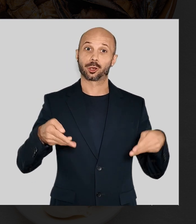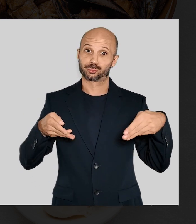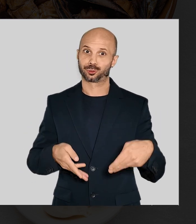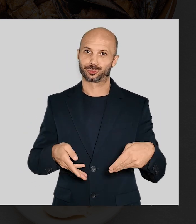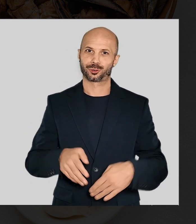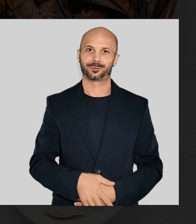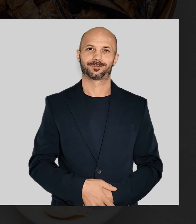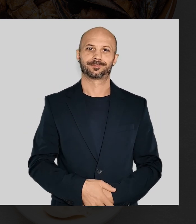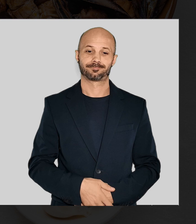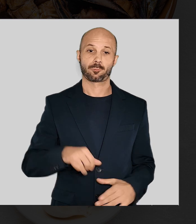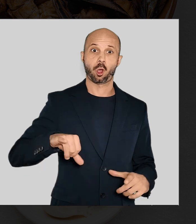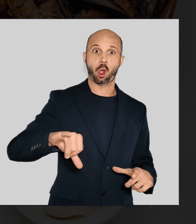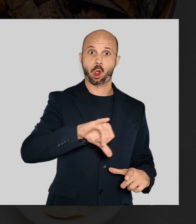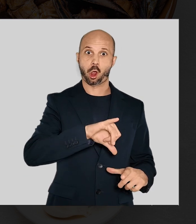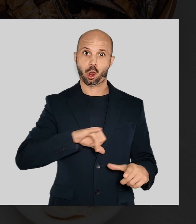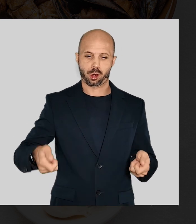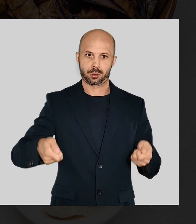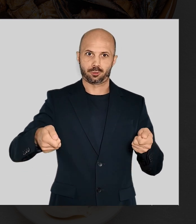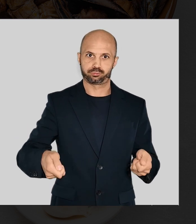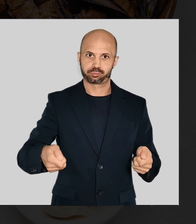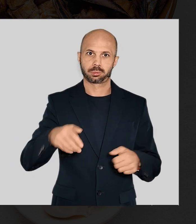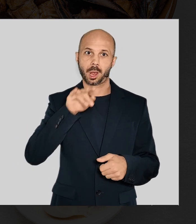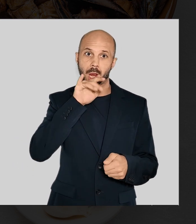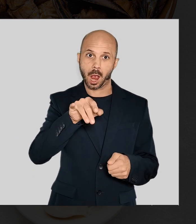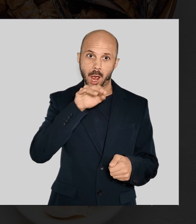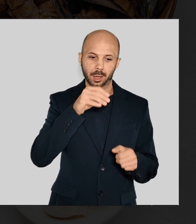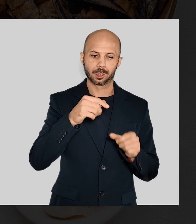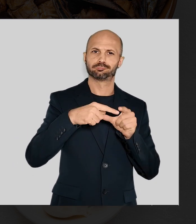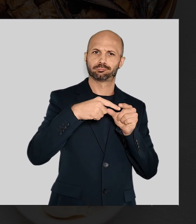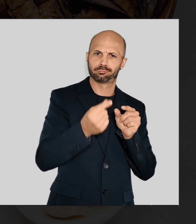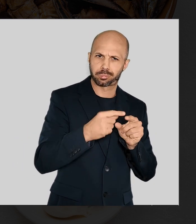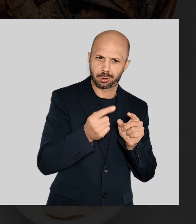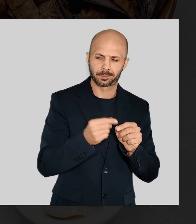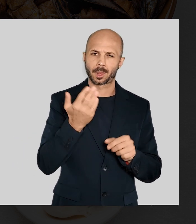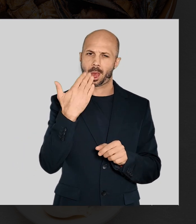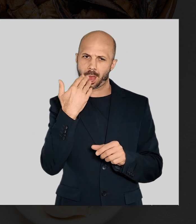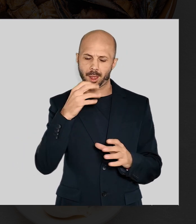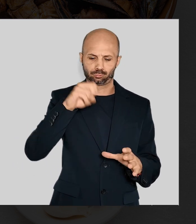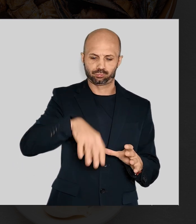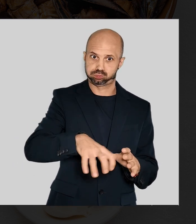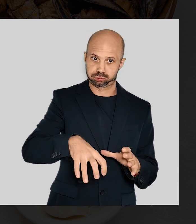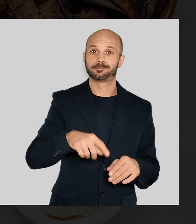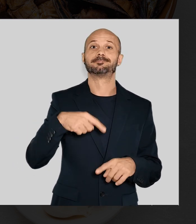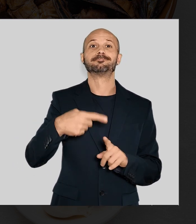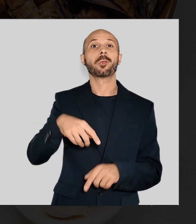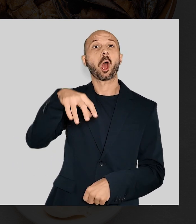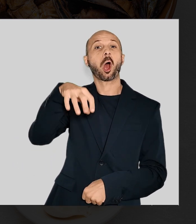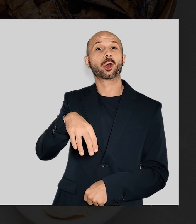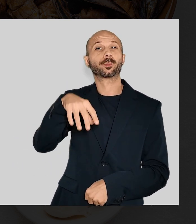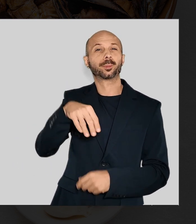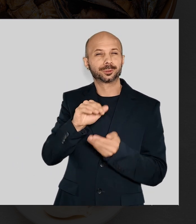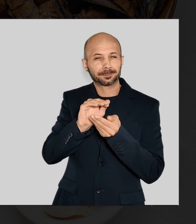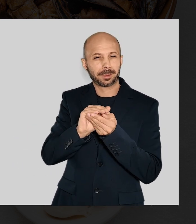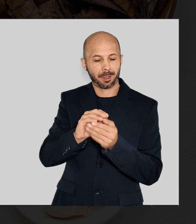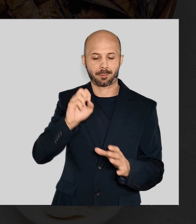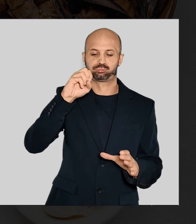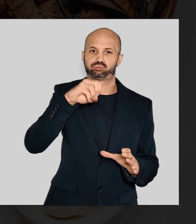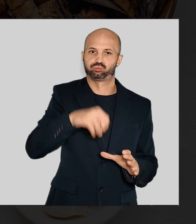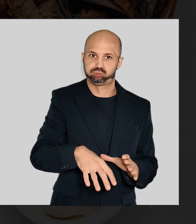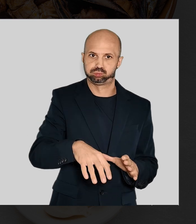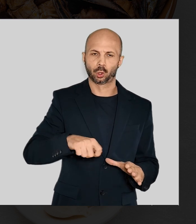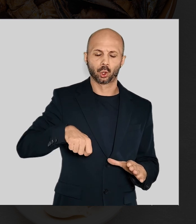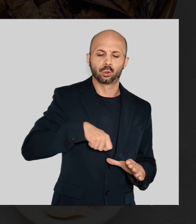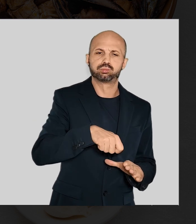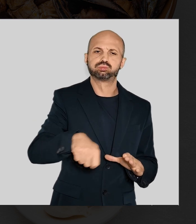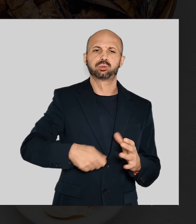Method: cover the bottom of a pot with olive oil, add the chopped garlic, then finely chopped sage and chili